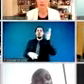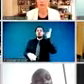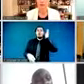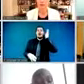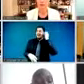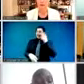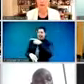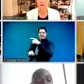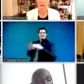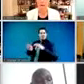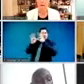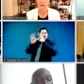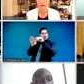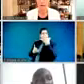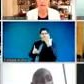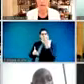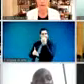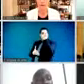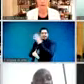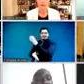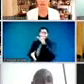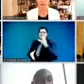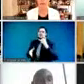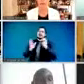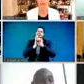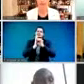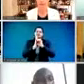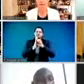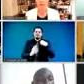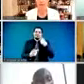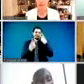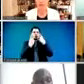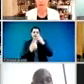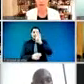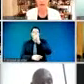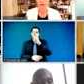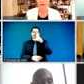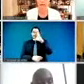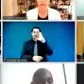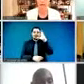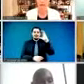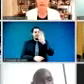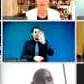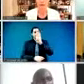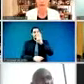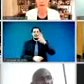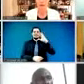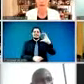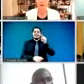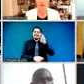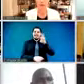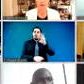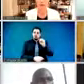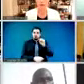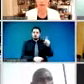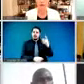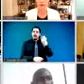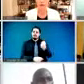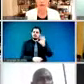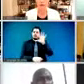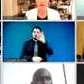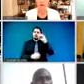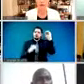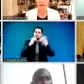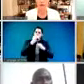the media, the traditional media that exists in South Sudan is really a male dominant media. And I think in most of African countries, media